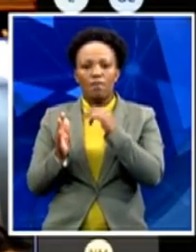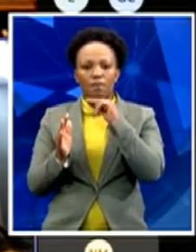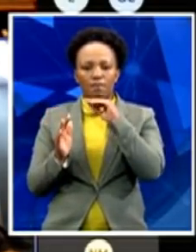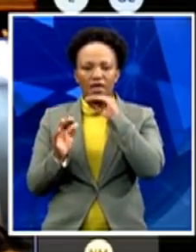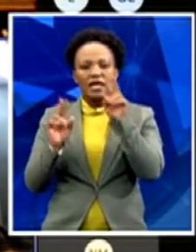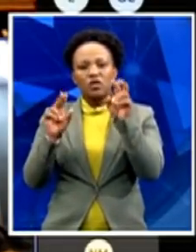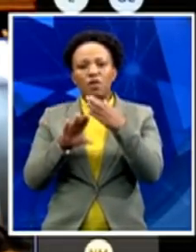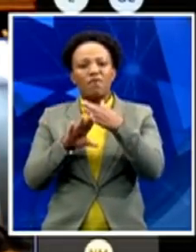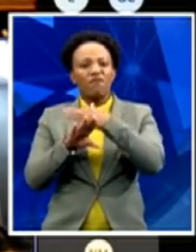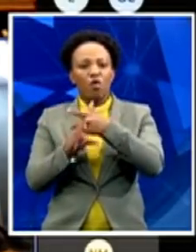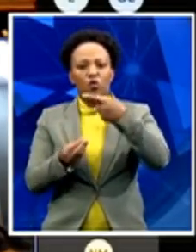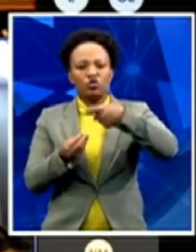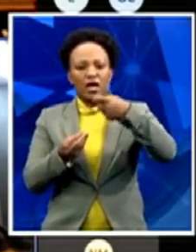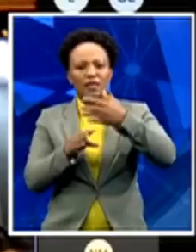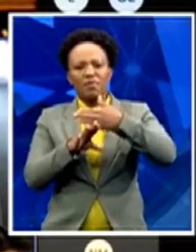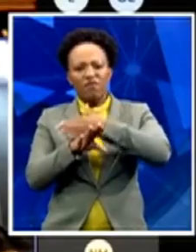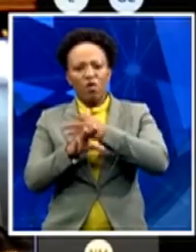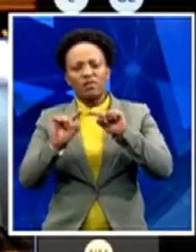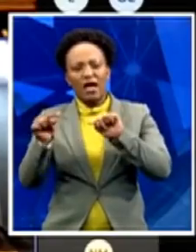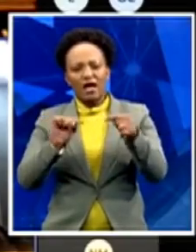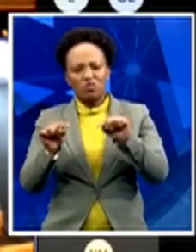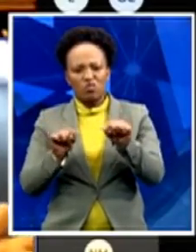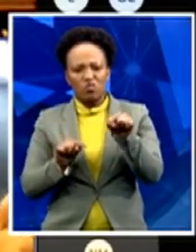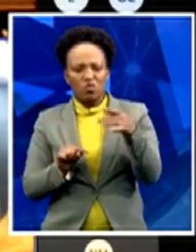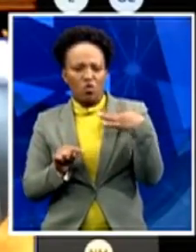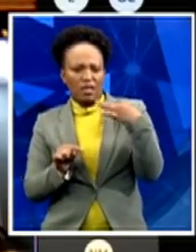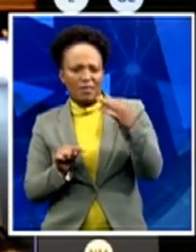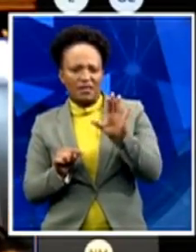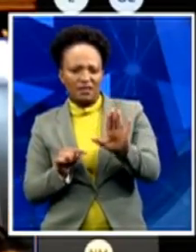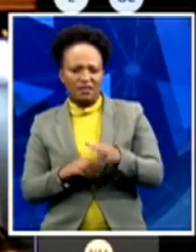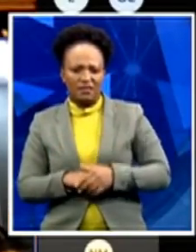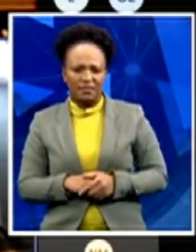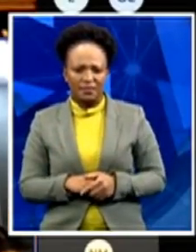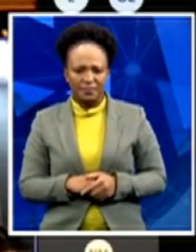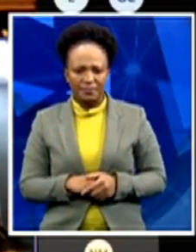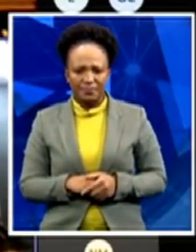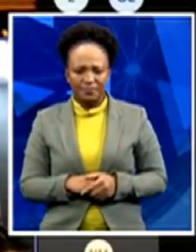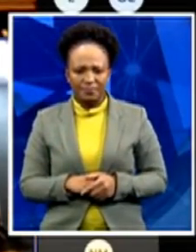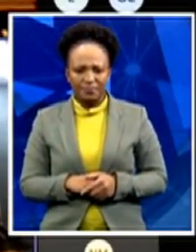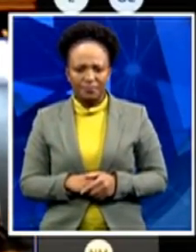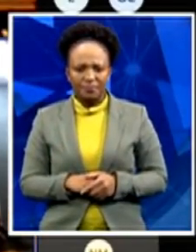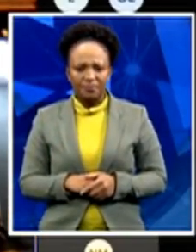main application. And as I say, it's an impression,